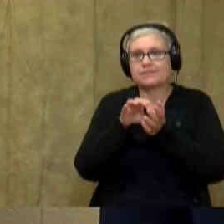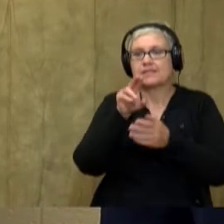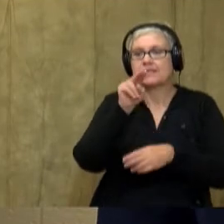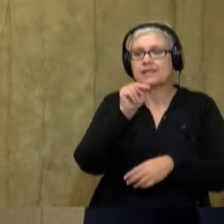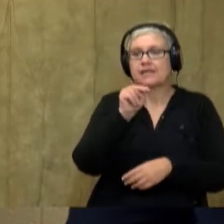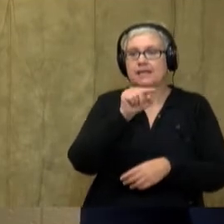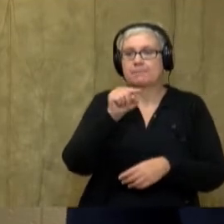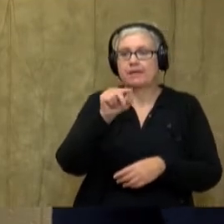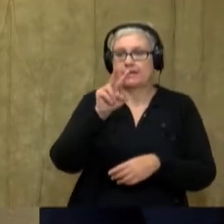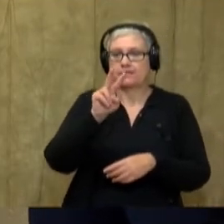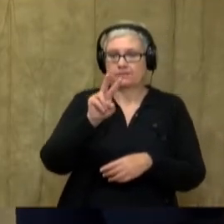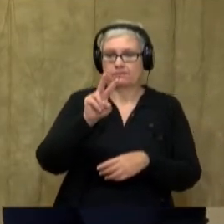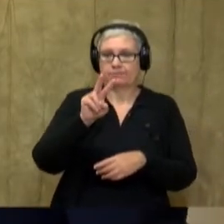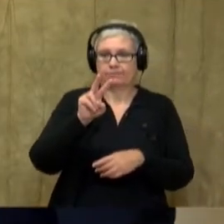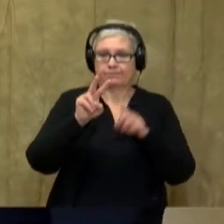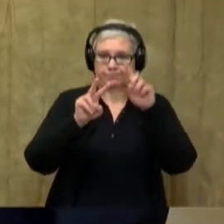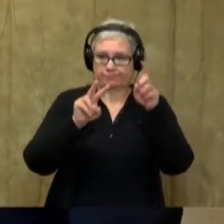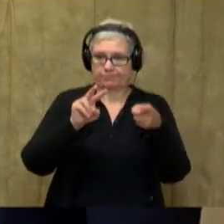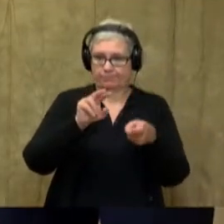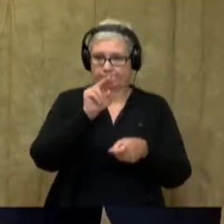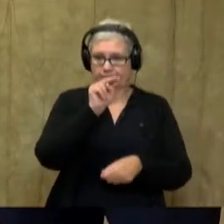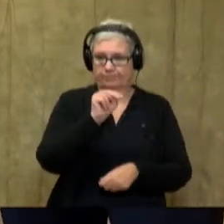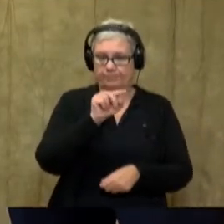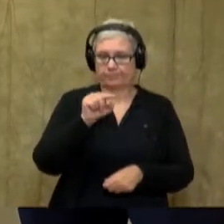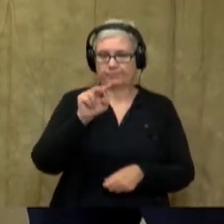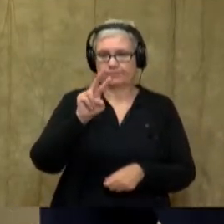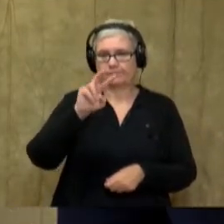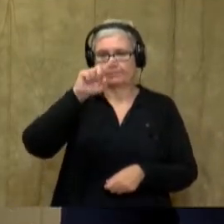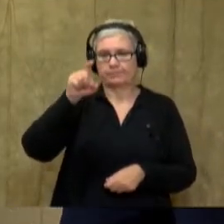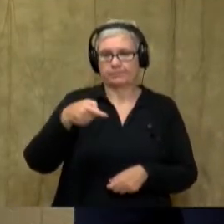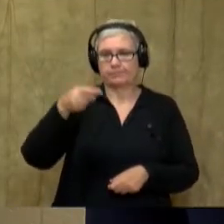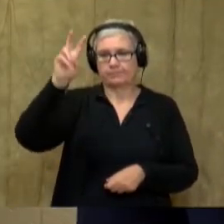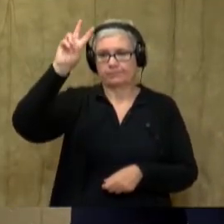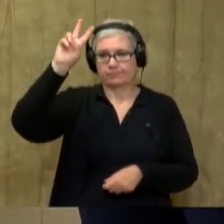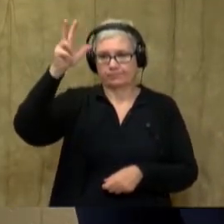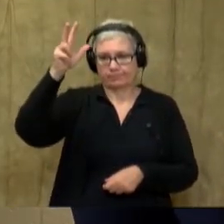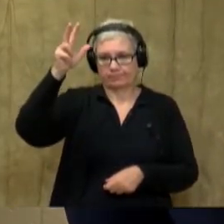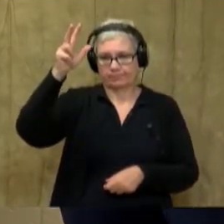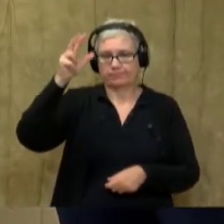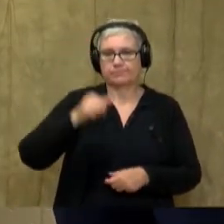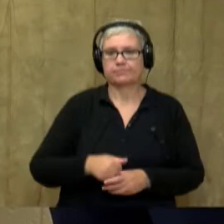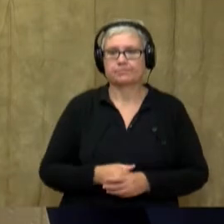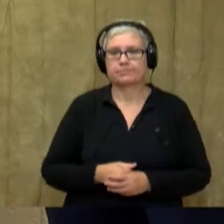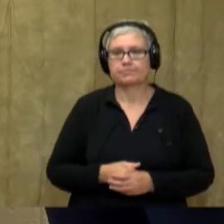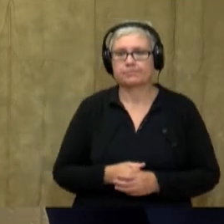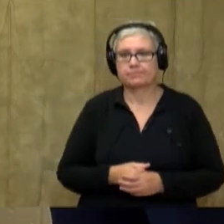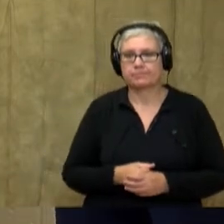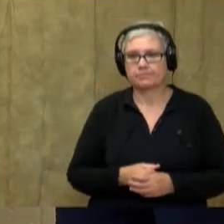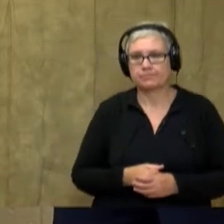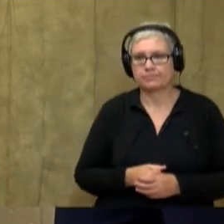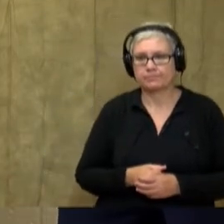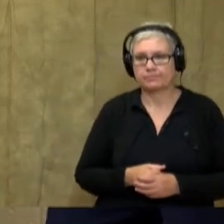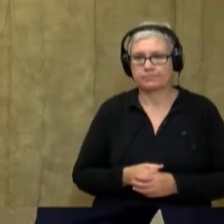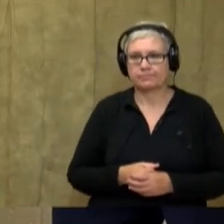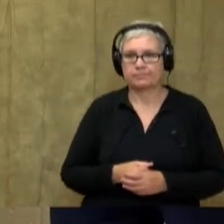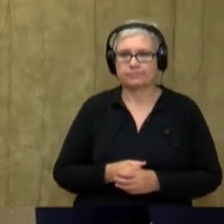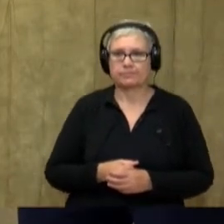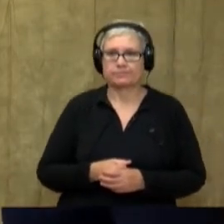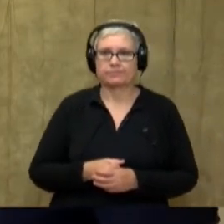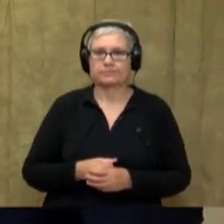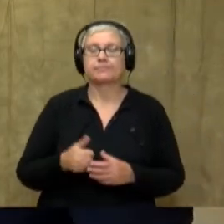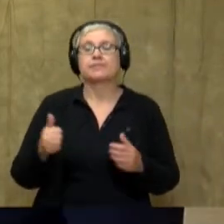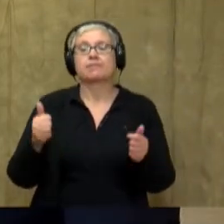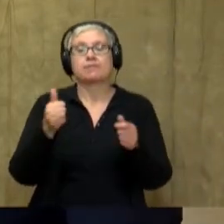that's going to be the smaller cube of dimension n minus 2 to the 3rd power. Now, from an